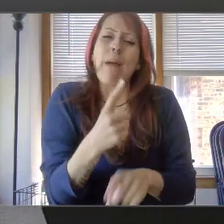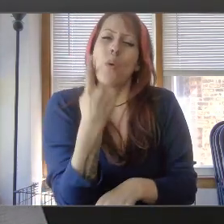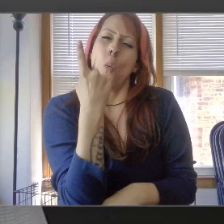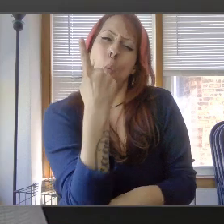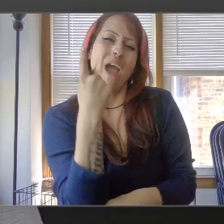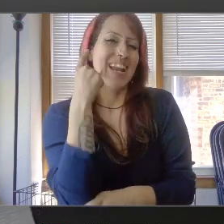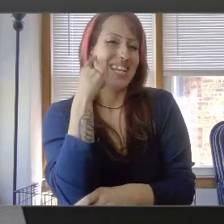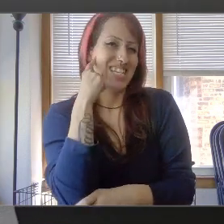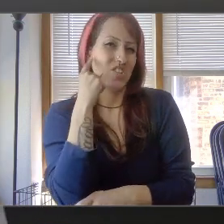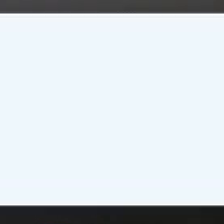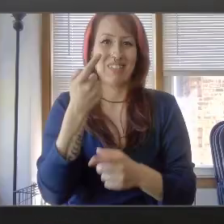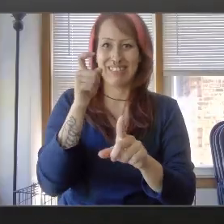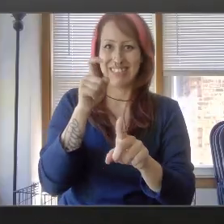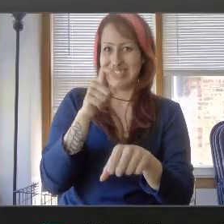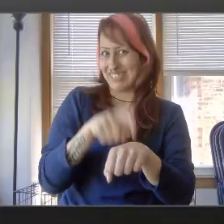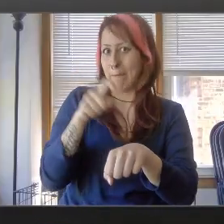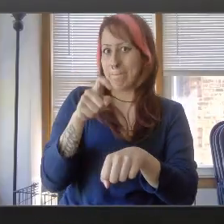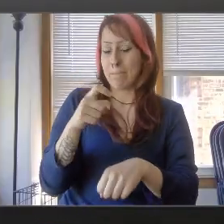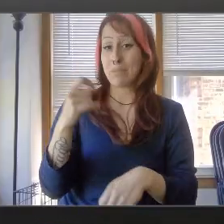loss in only one ear,